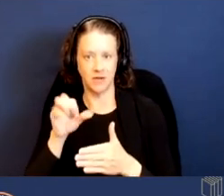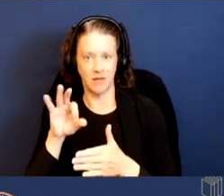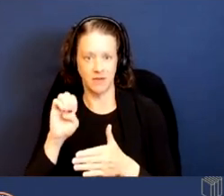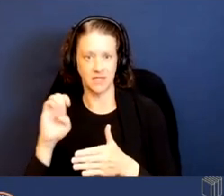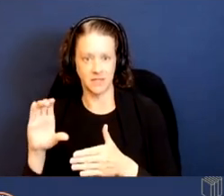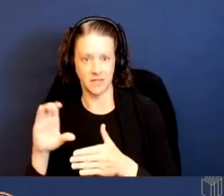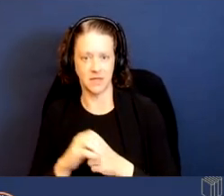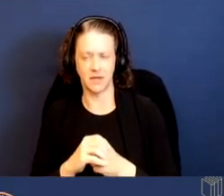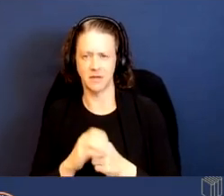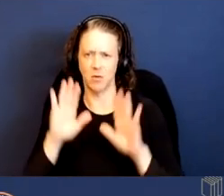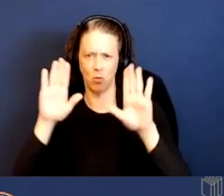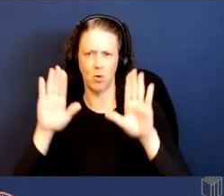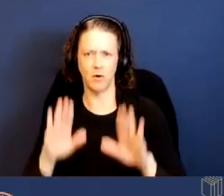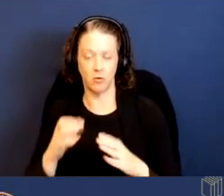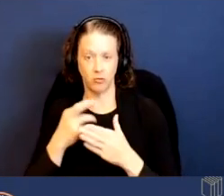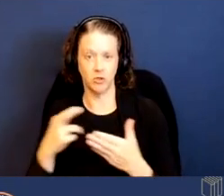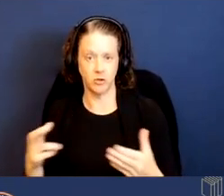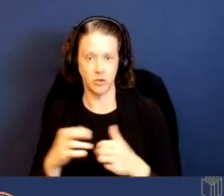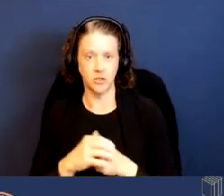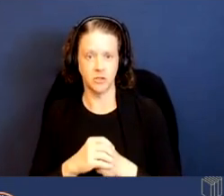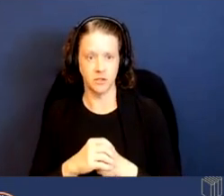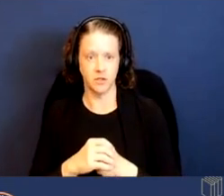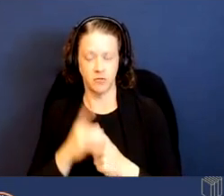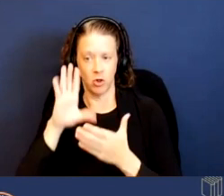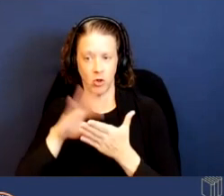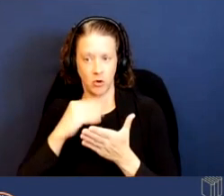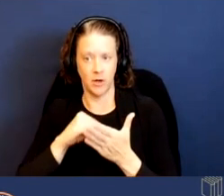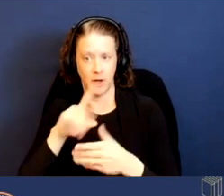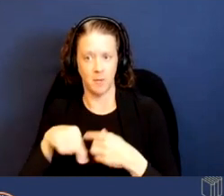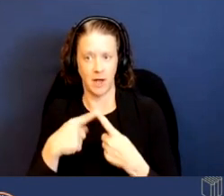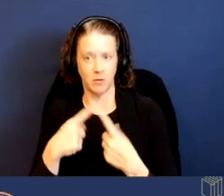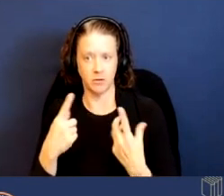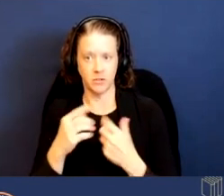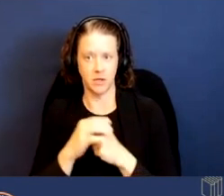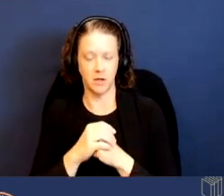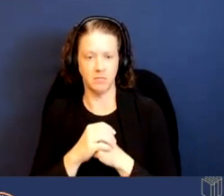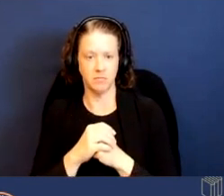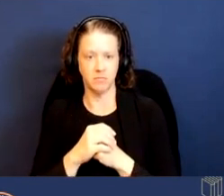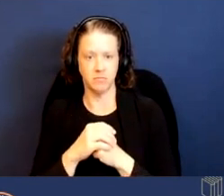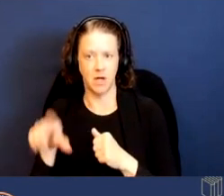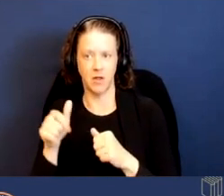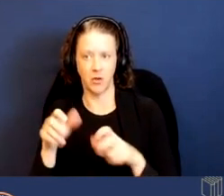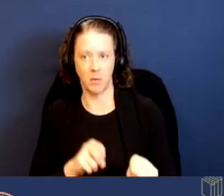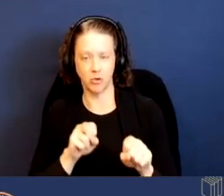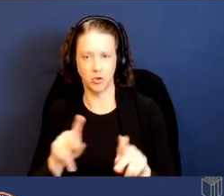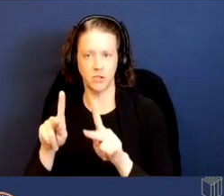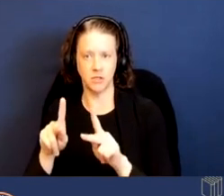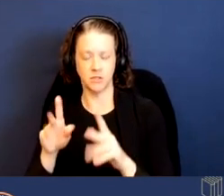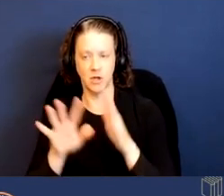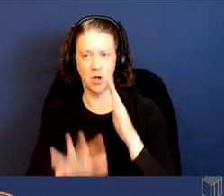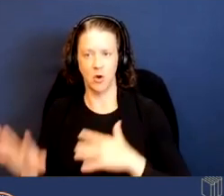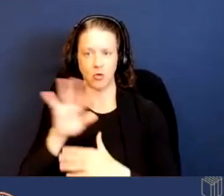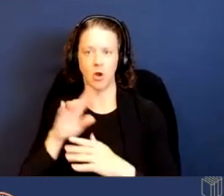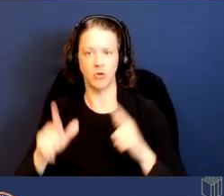a fantastic resource for learning about, other opportunities across